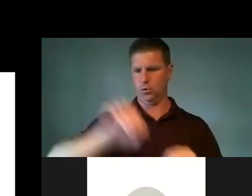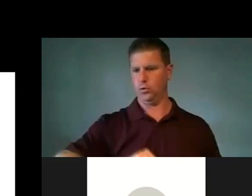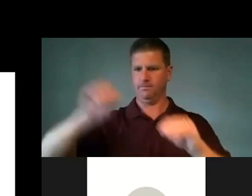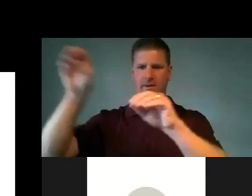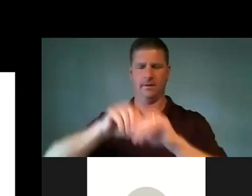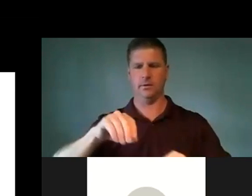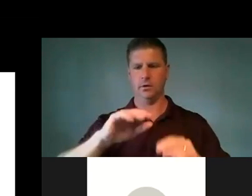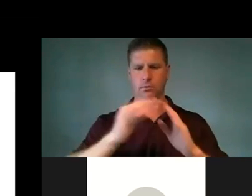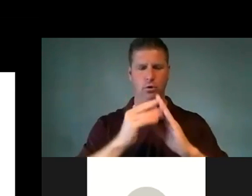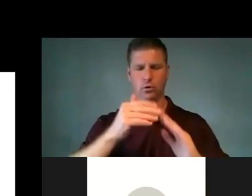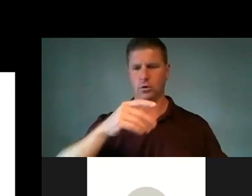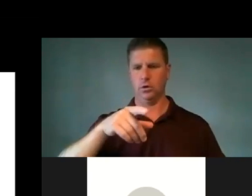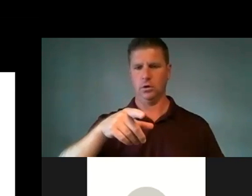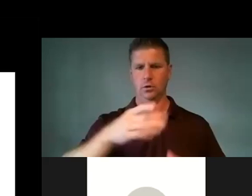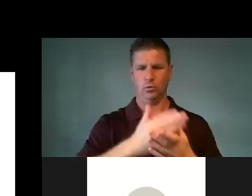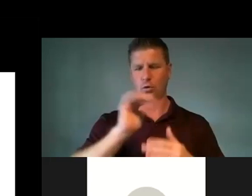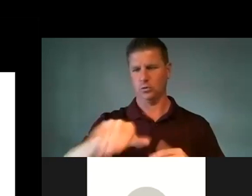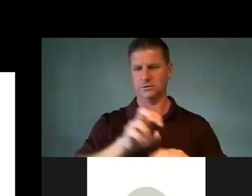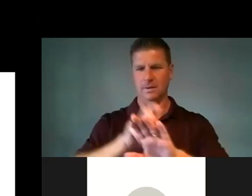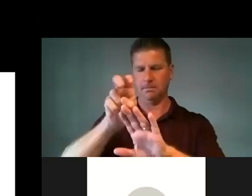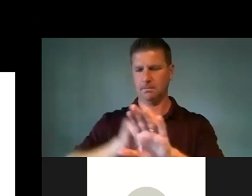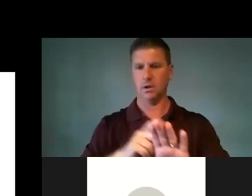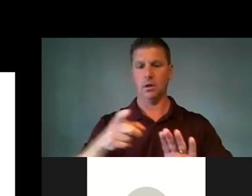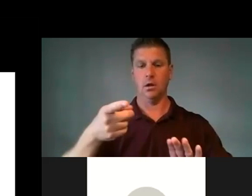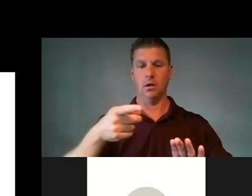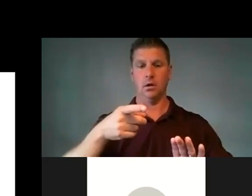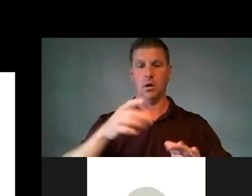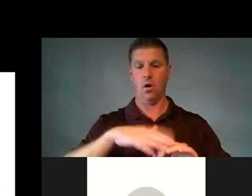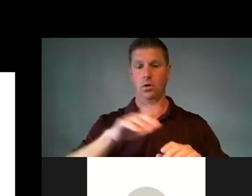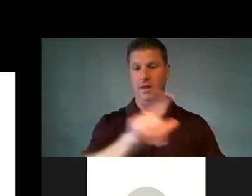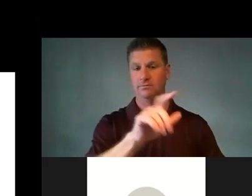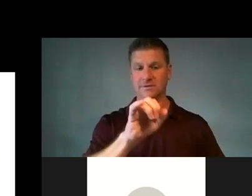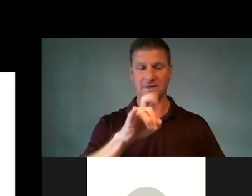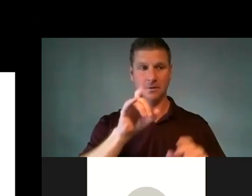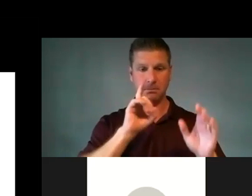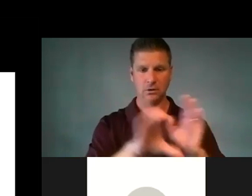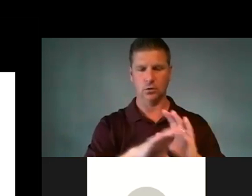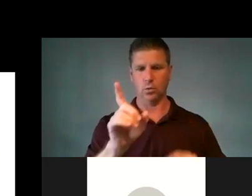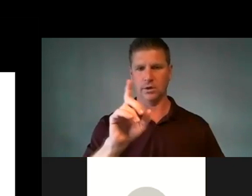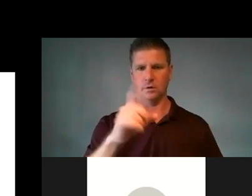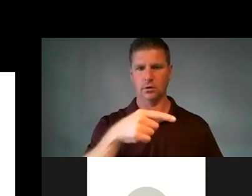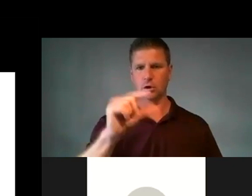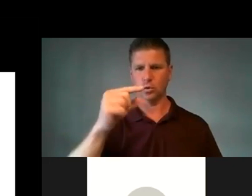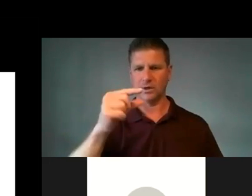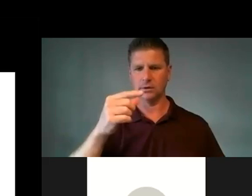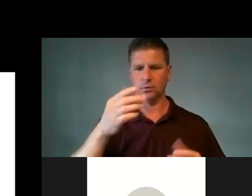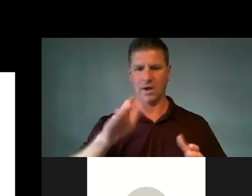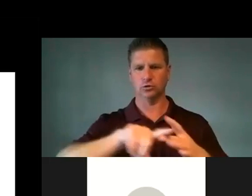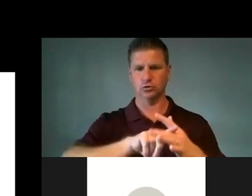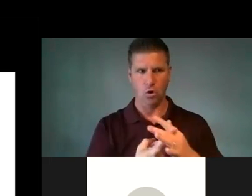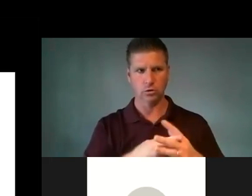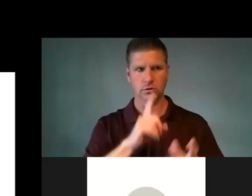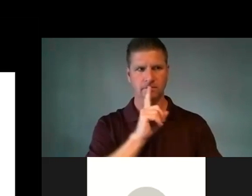Sylvan and Monongahela. And everything on the left hand side of the picture, as I look at it, is where the greenway starts